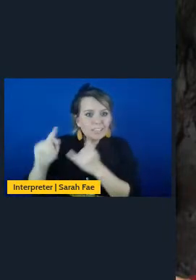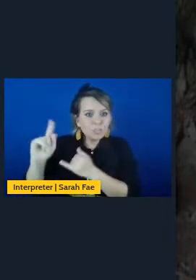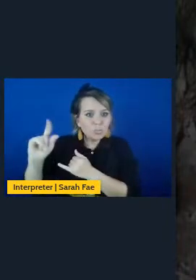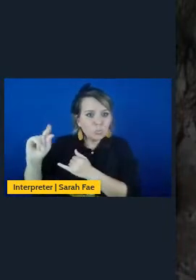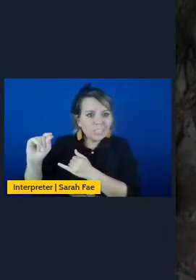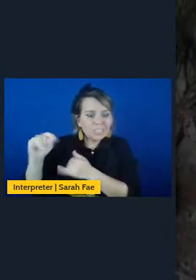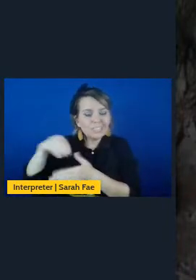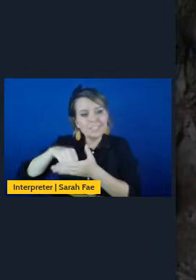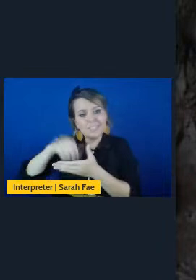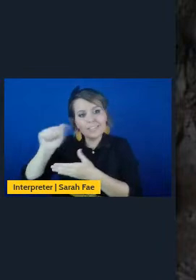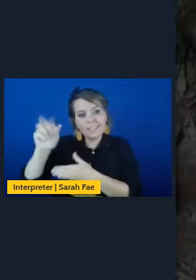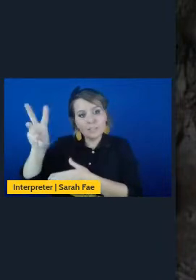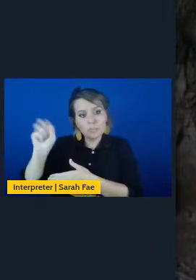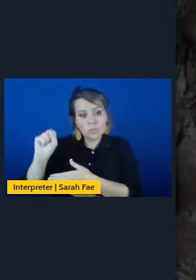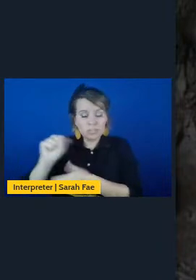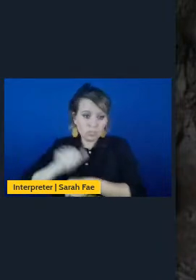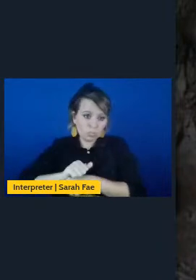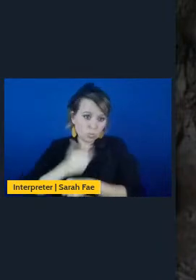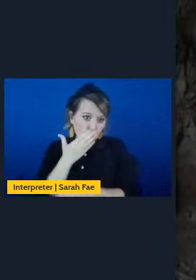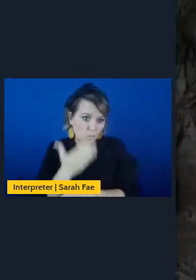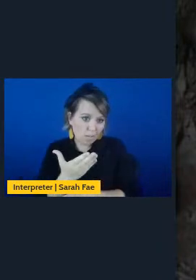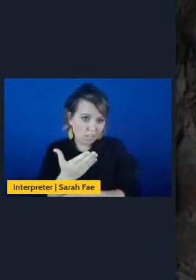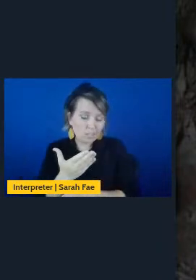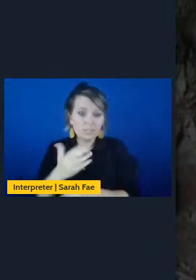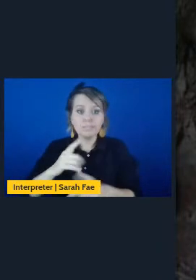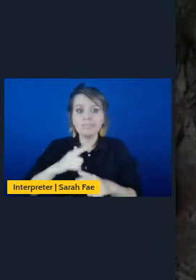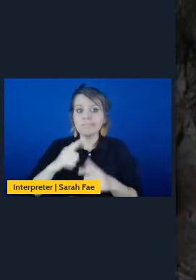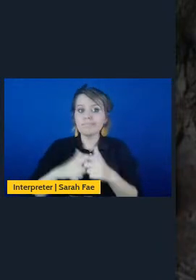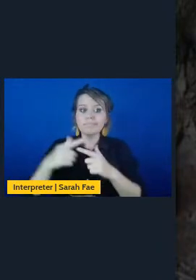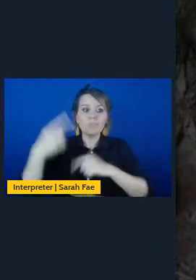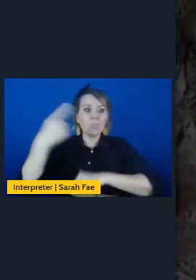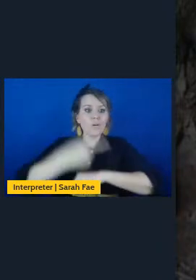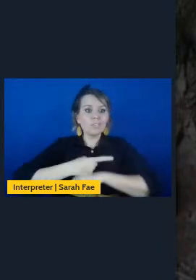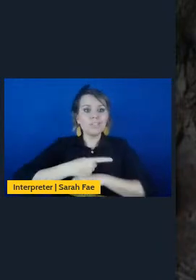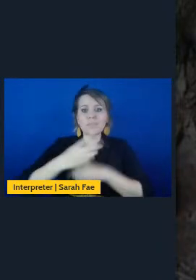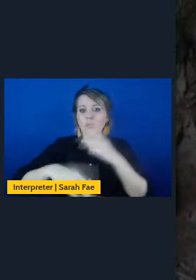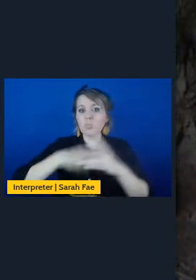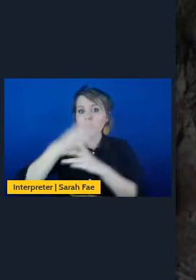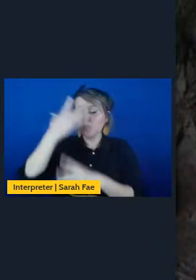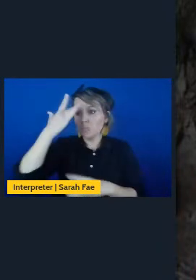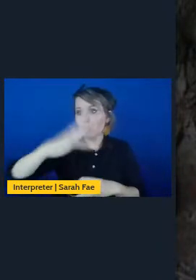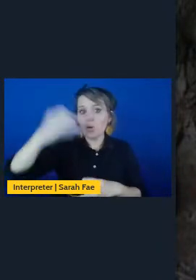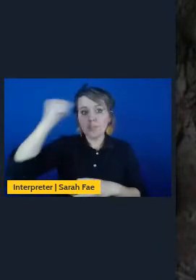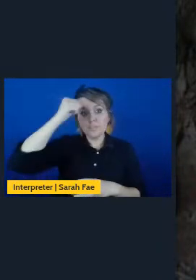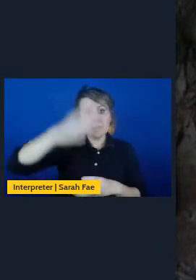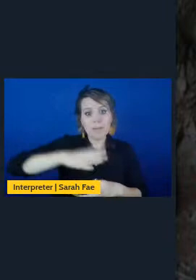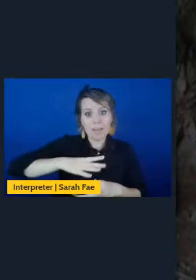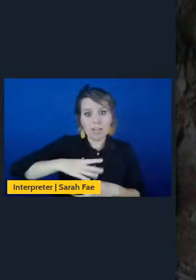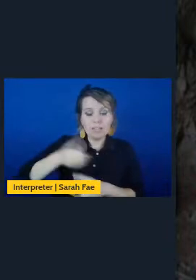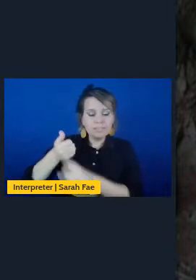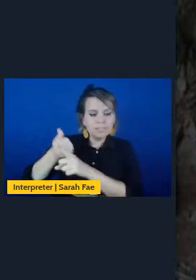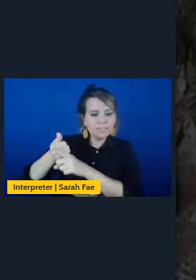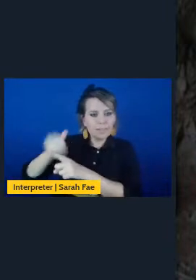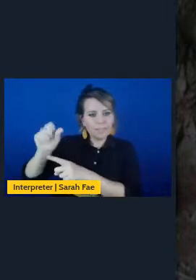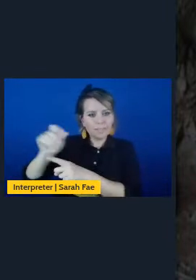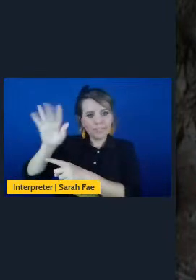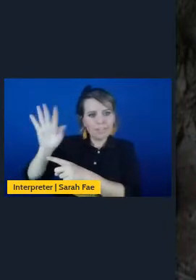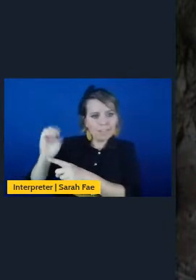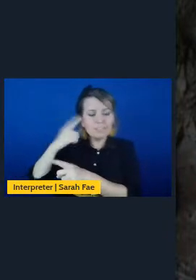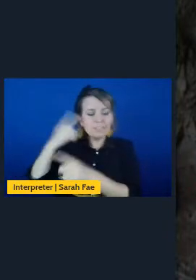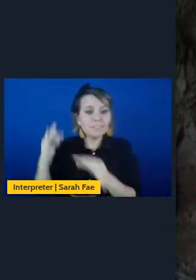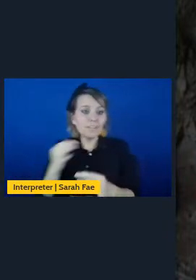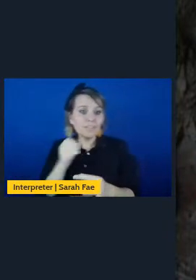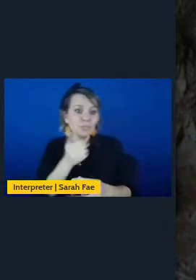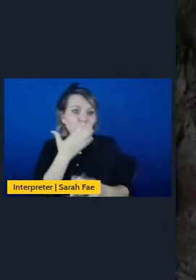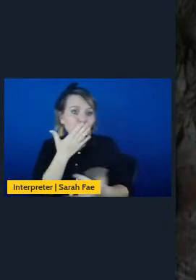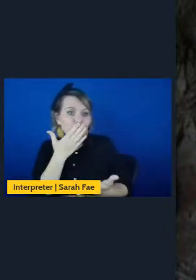It worked super well, but then one day the world's smartest man, self-styled, decided that it was a good idea to